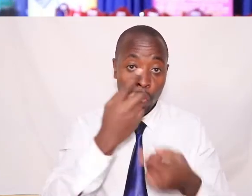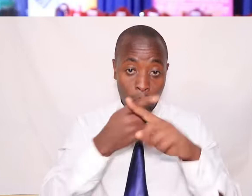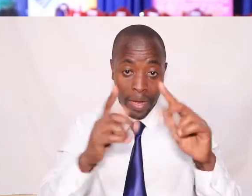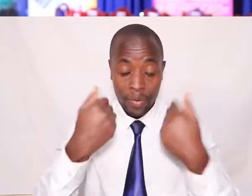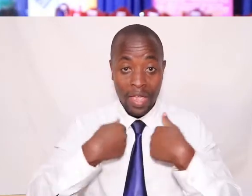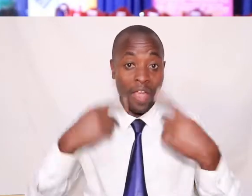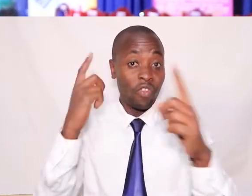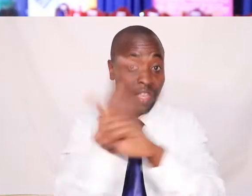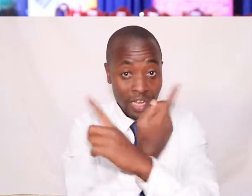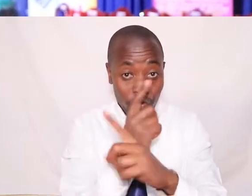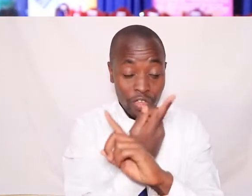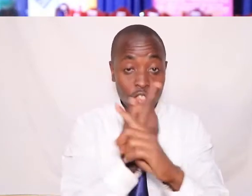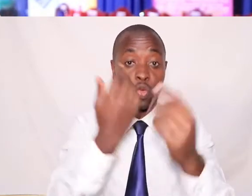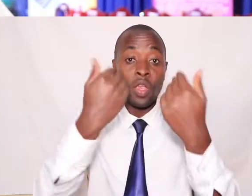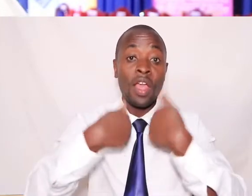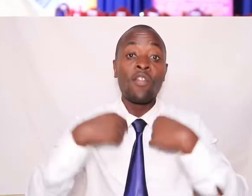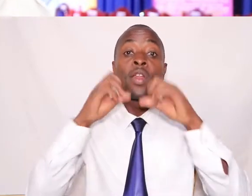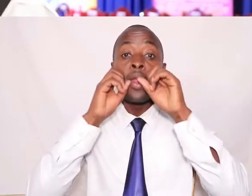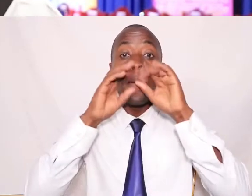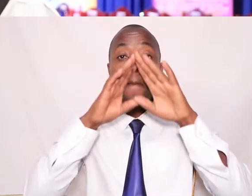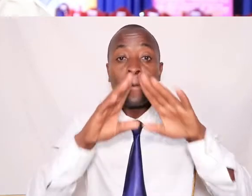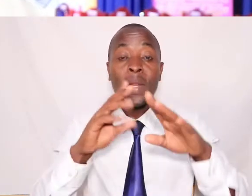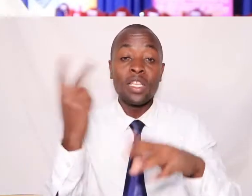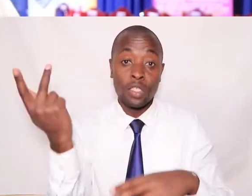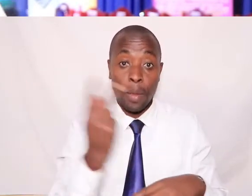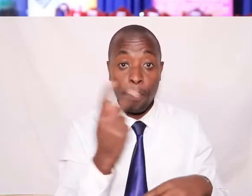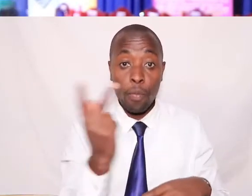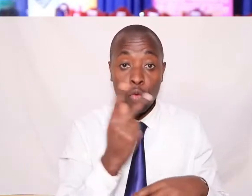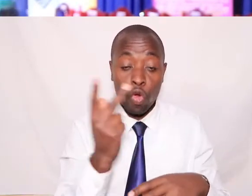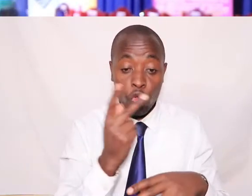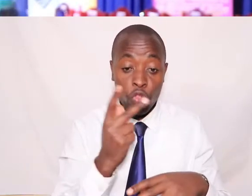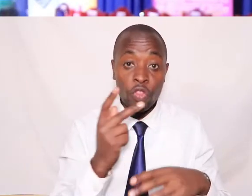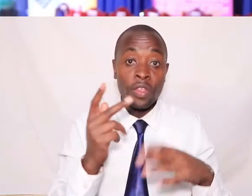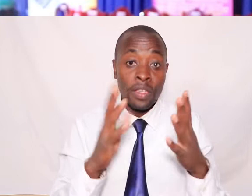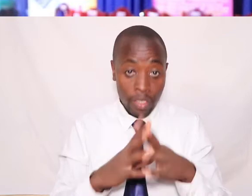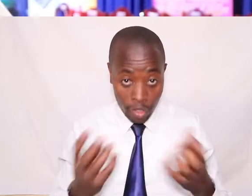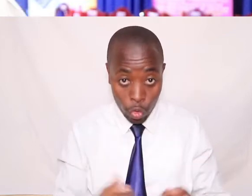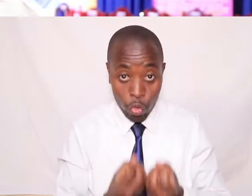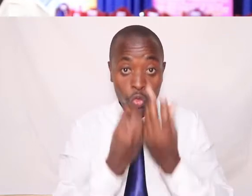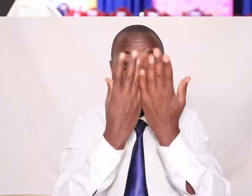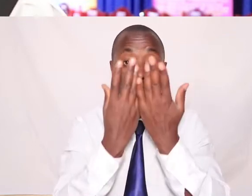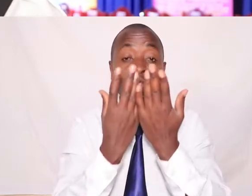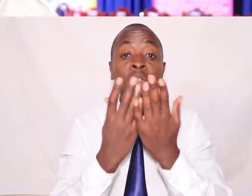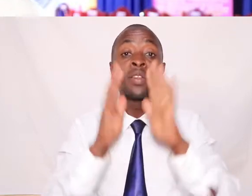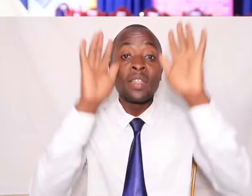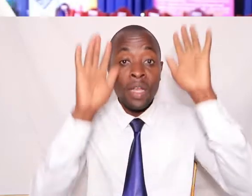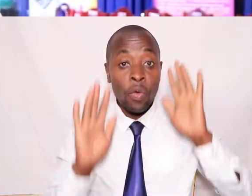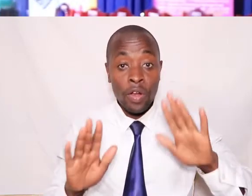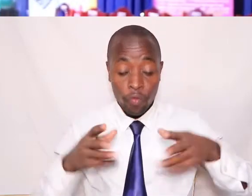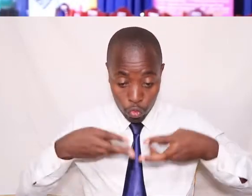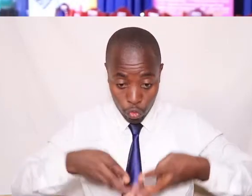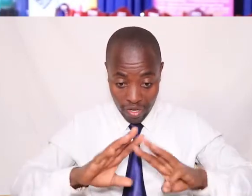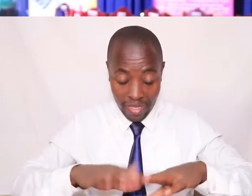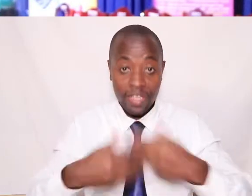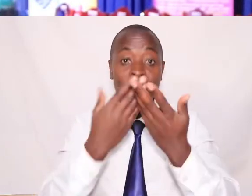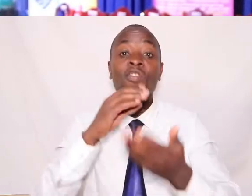differences, God chooses to bless both Zechariah and Mary. He miraculously gives each one of them a son who